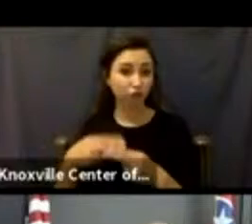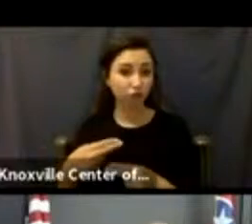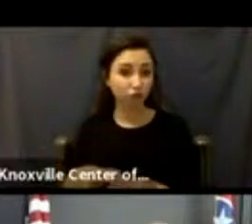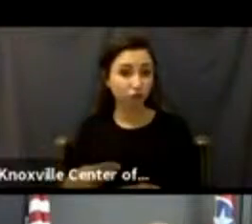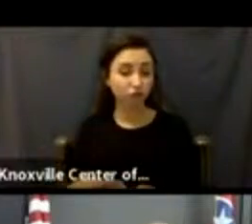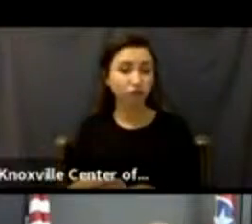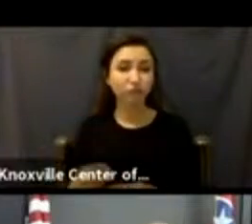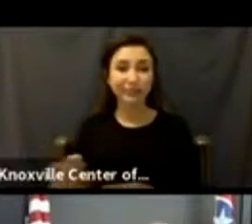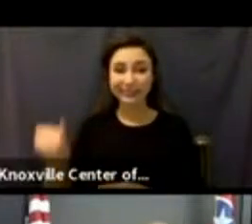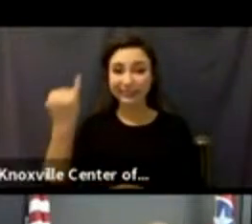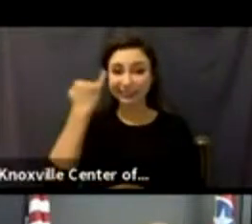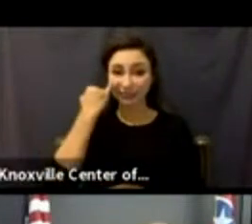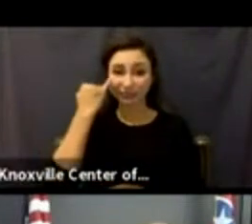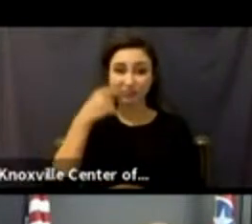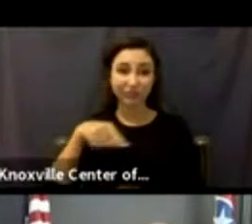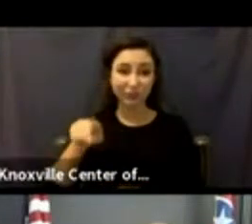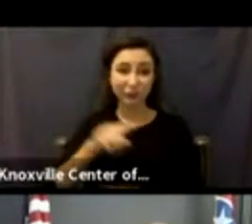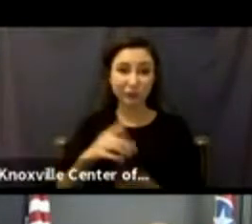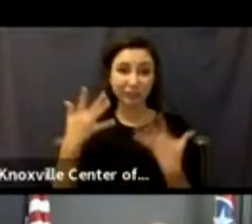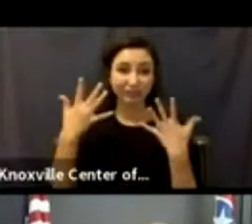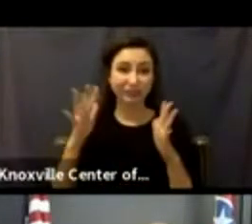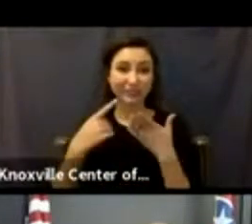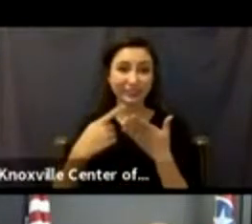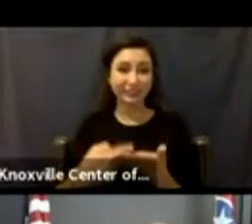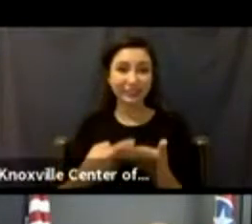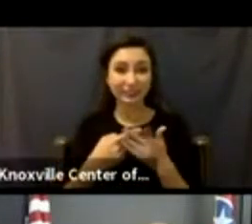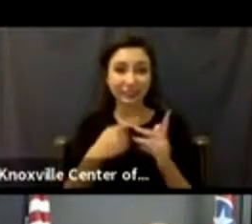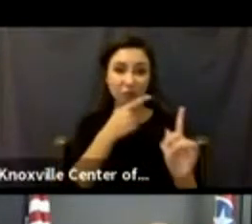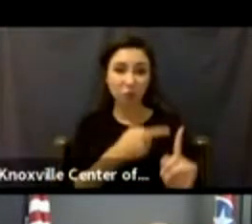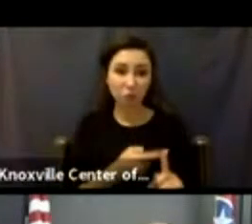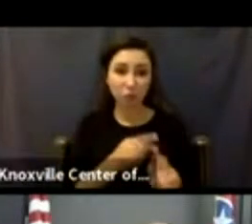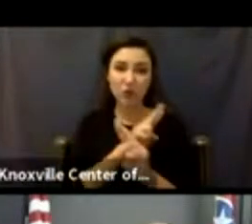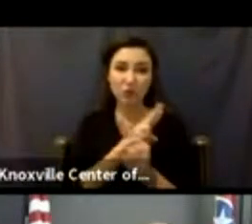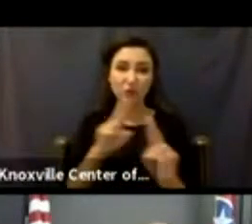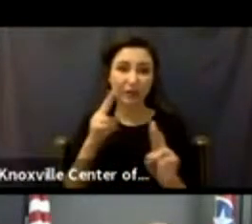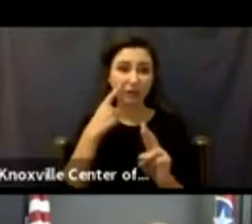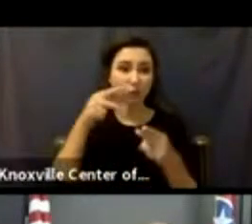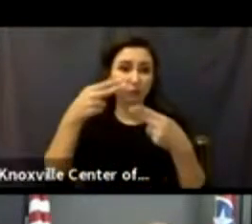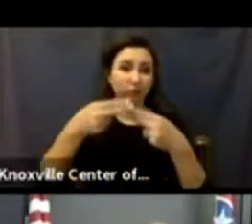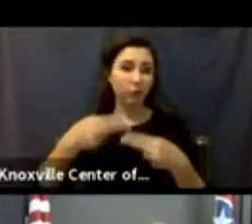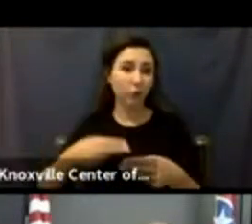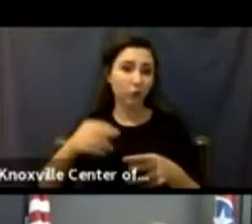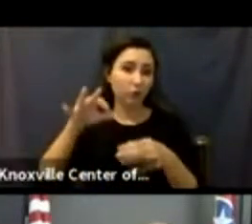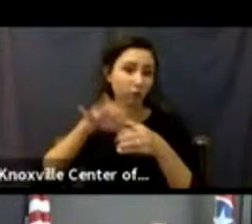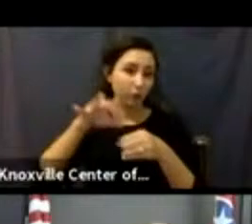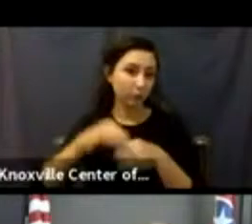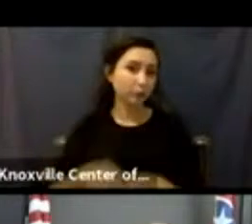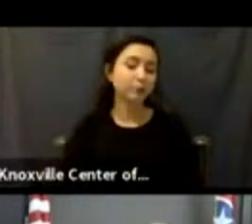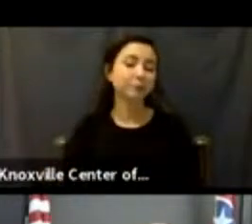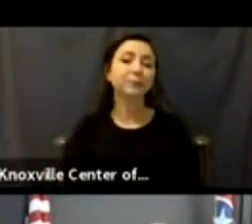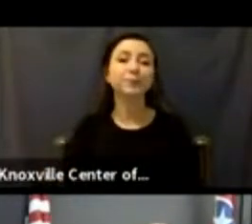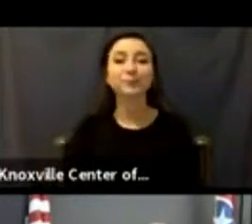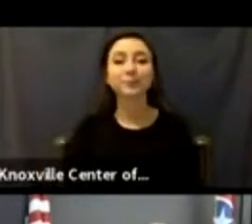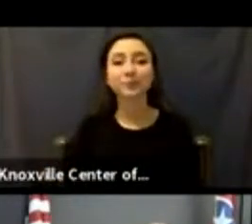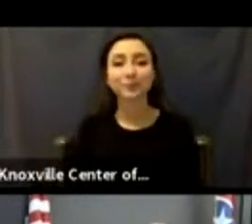If everybody has finished their discussion points, we are ready for a roll call vote.